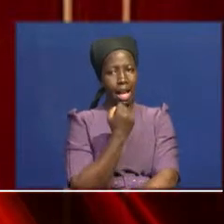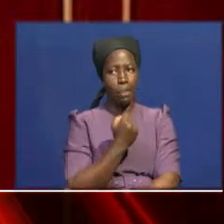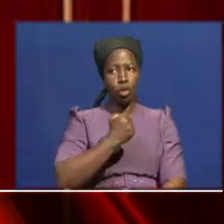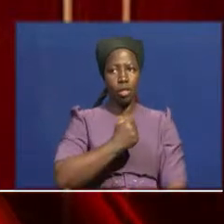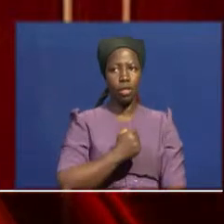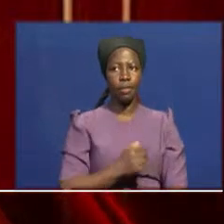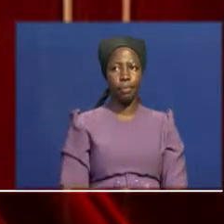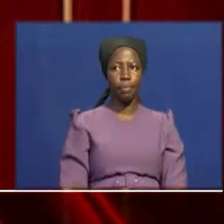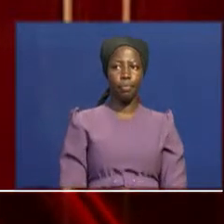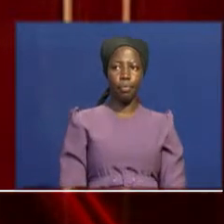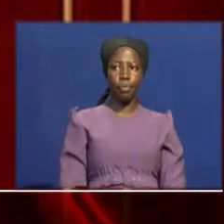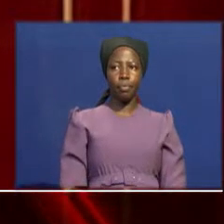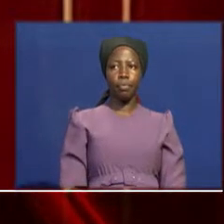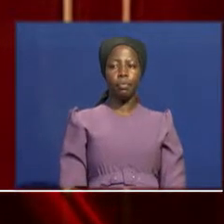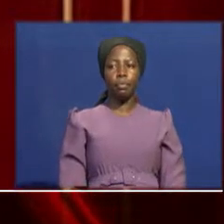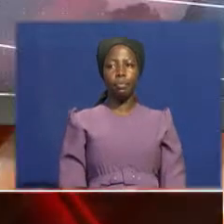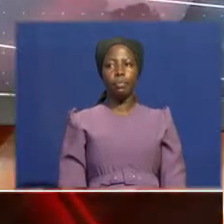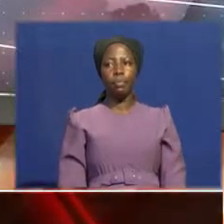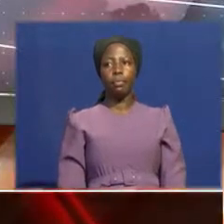Kenya.